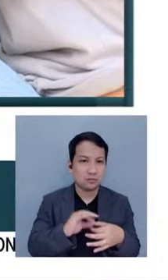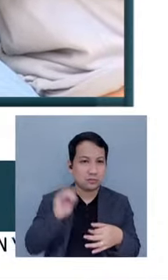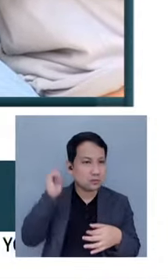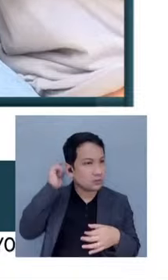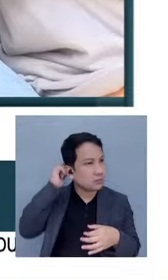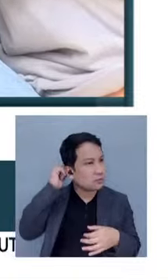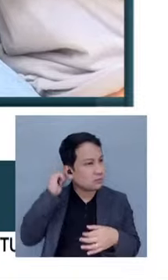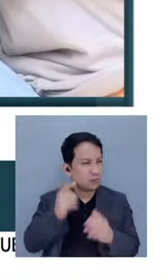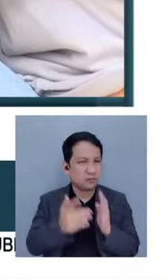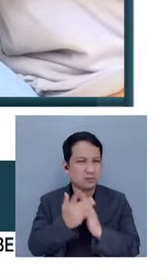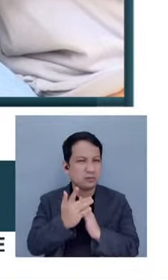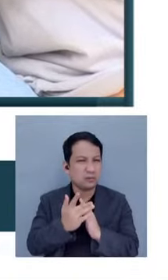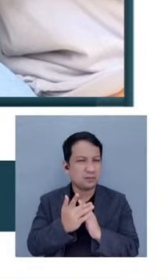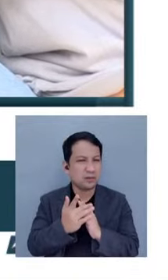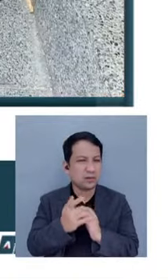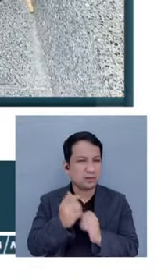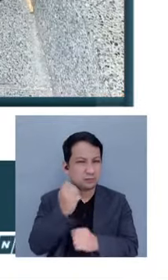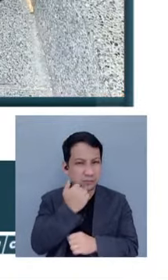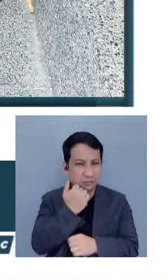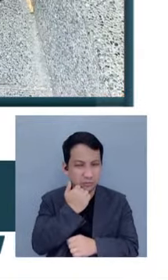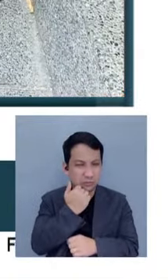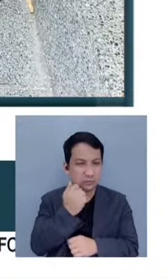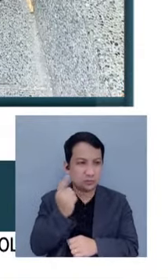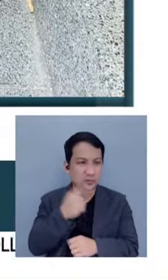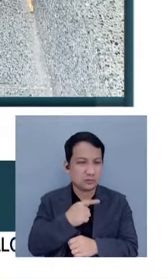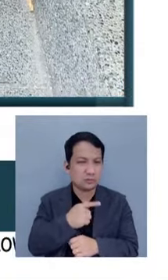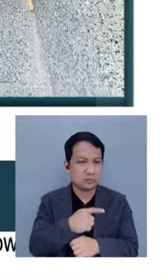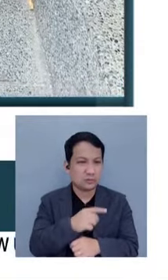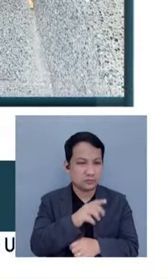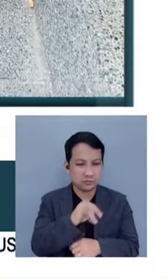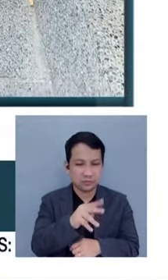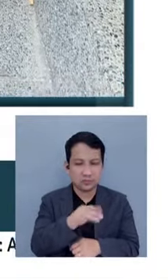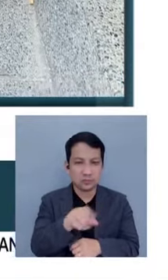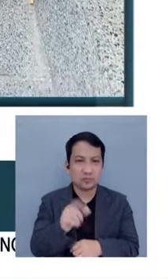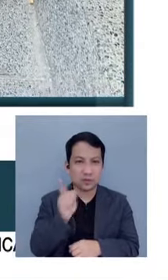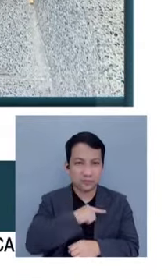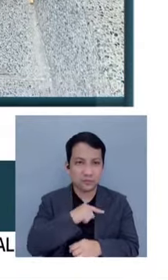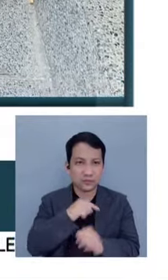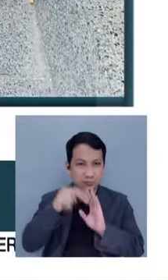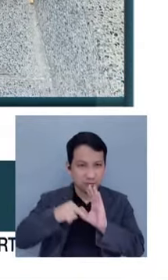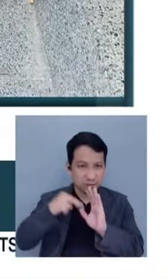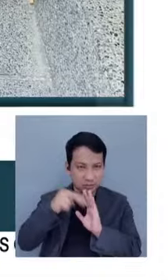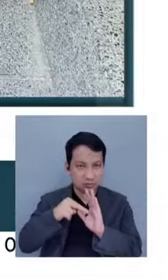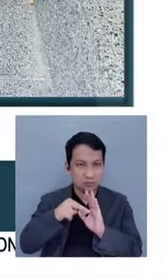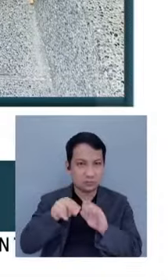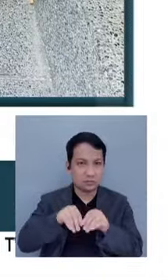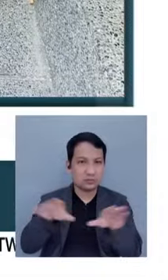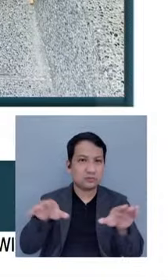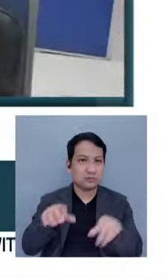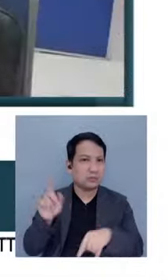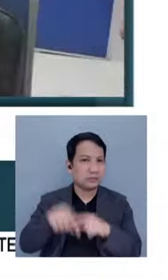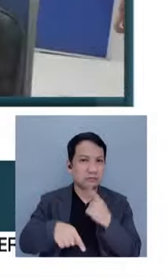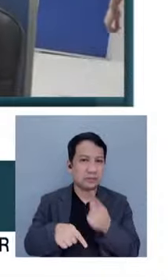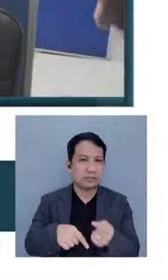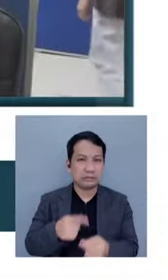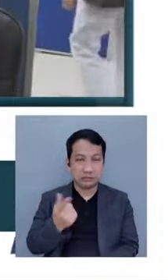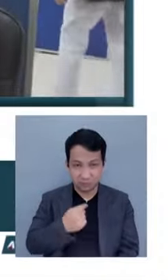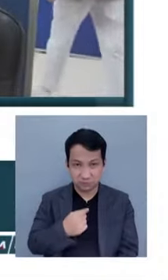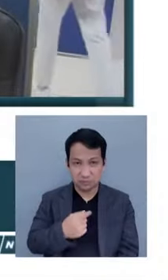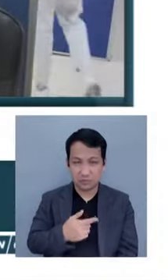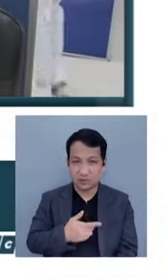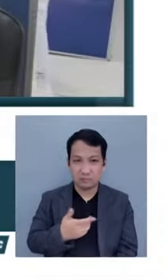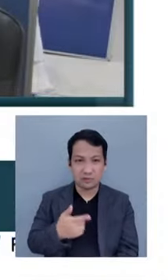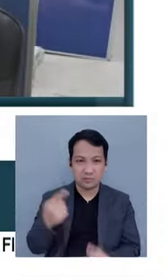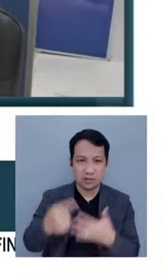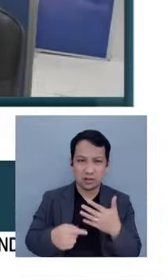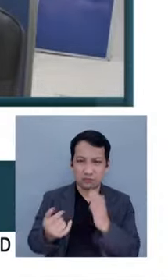malicious content, those that mimic them, false videos that they didn't really do. I do not want to name the journalists,